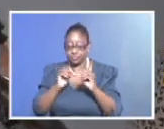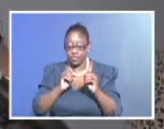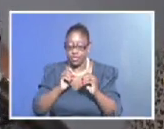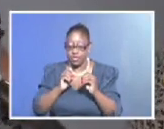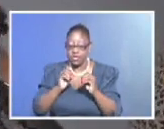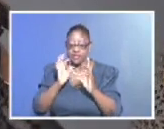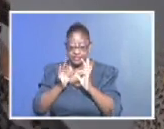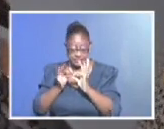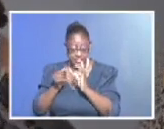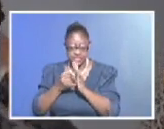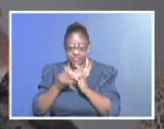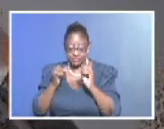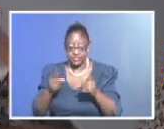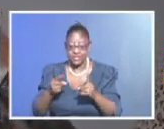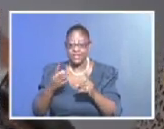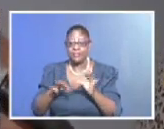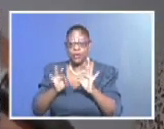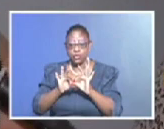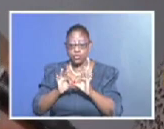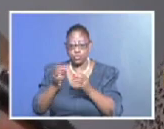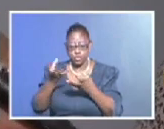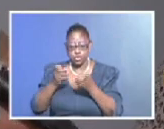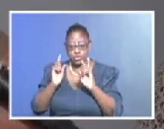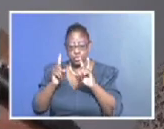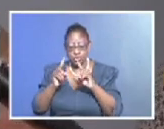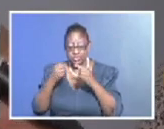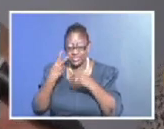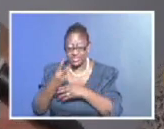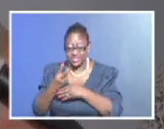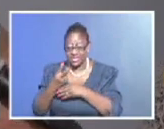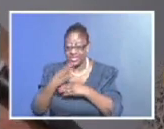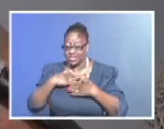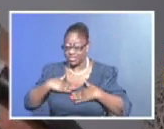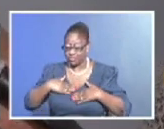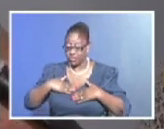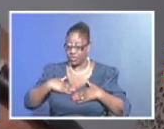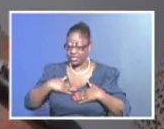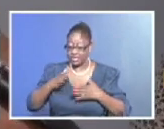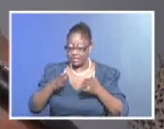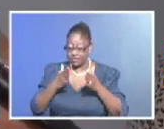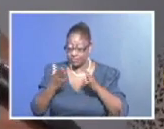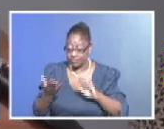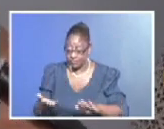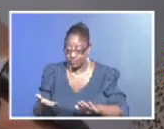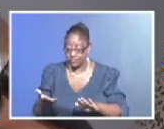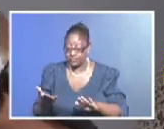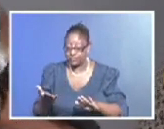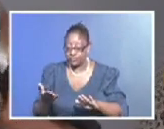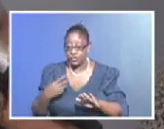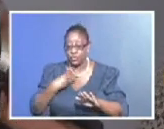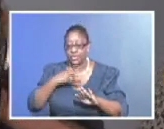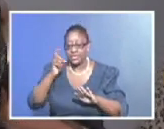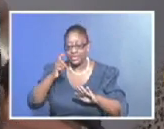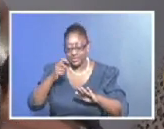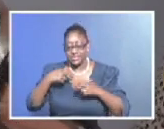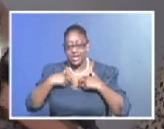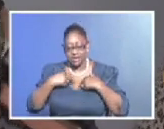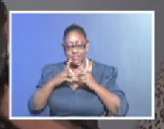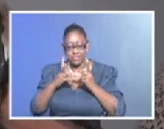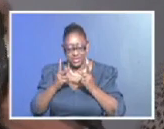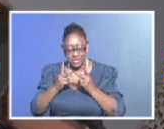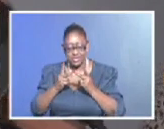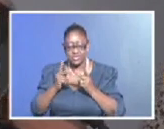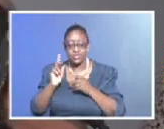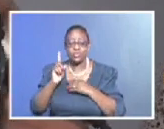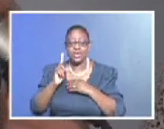out. It's very important. When we go to review the remains of our loved ones, we need to be in an environment that fits the